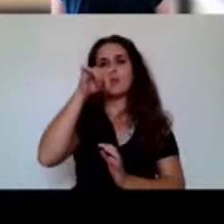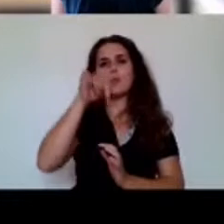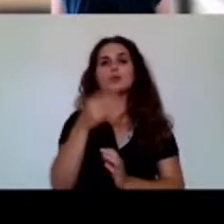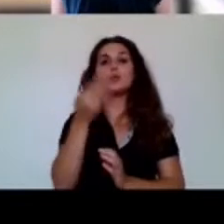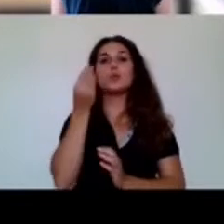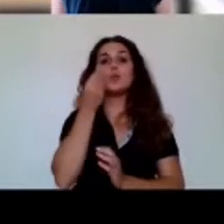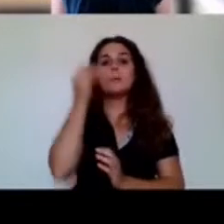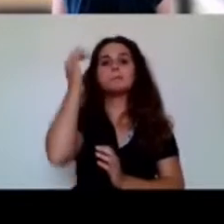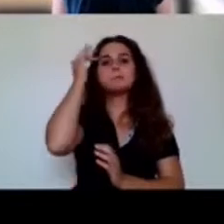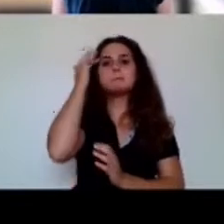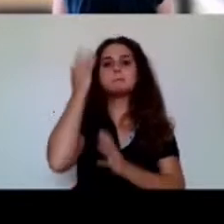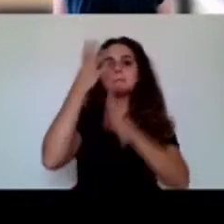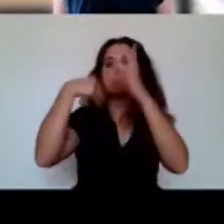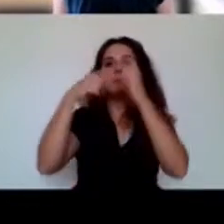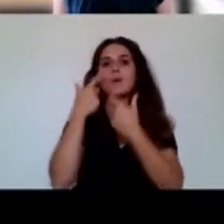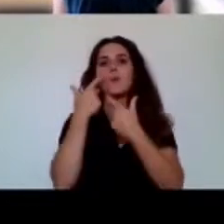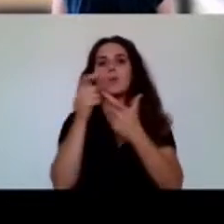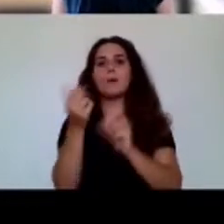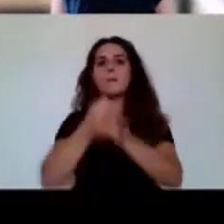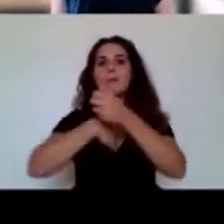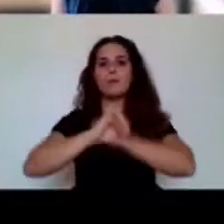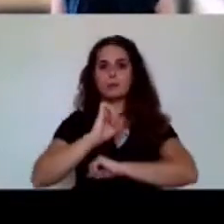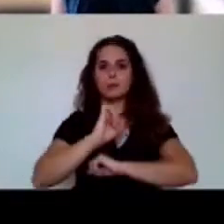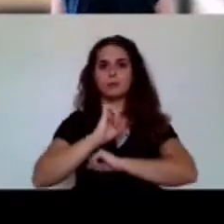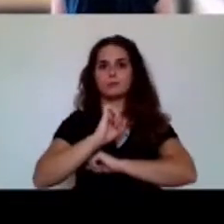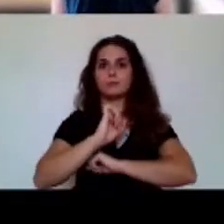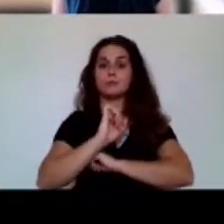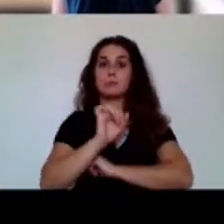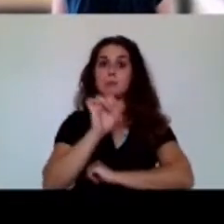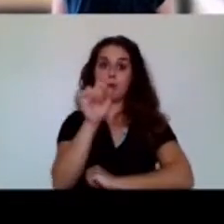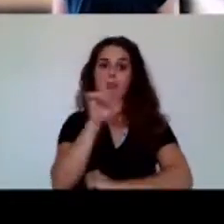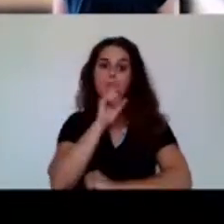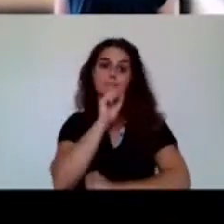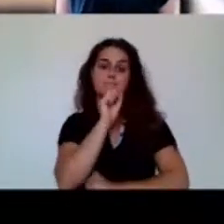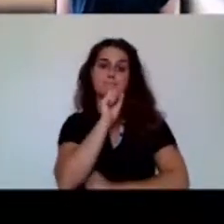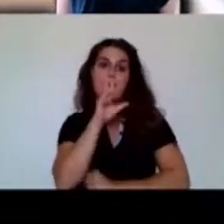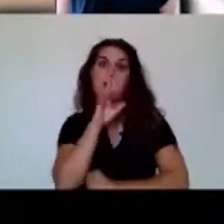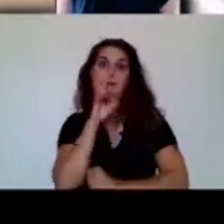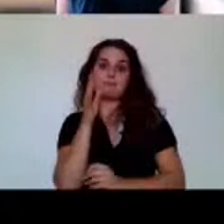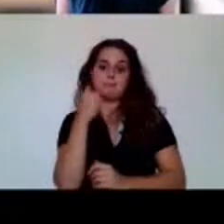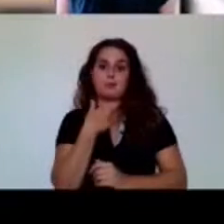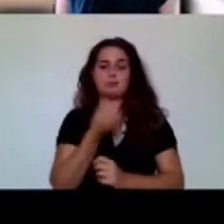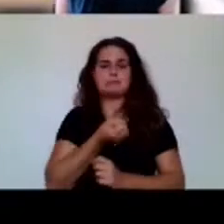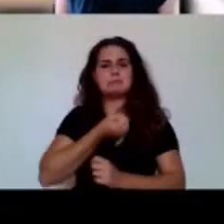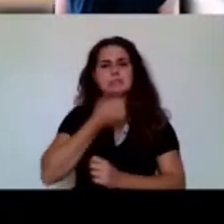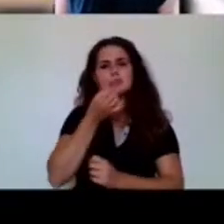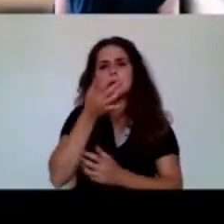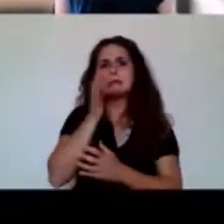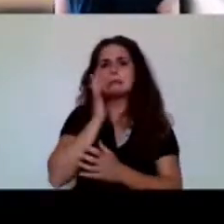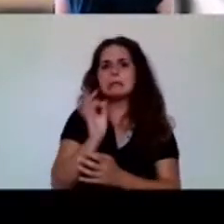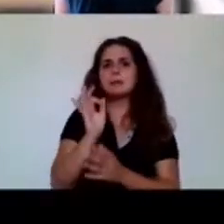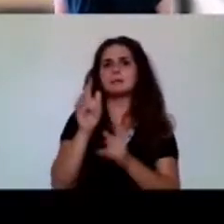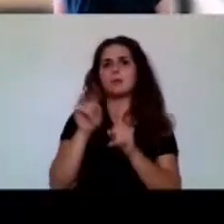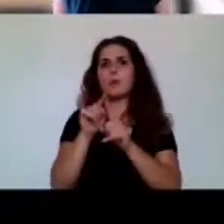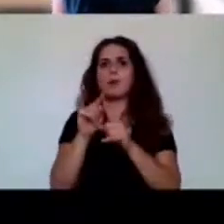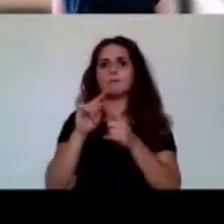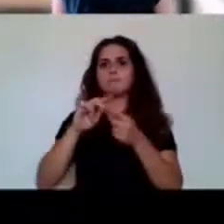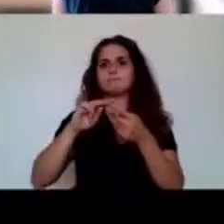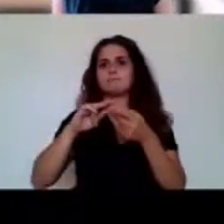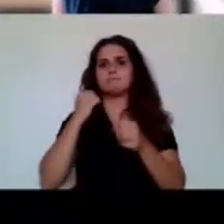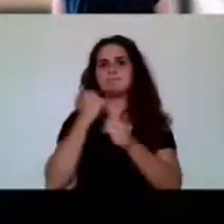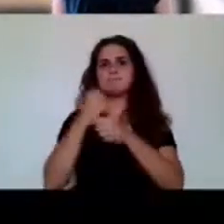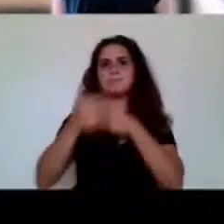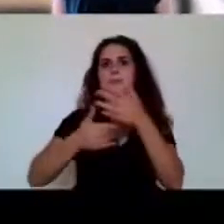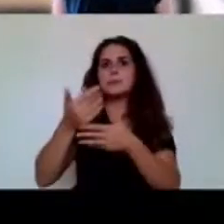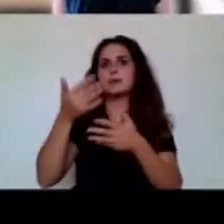how our brains learn to control movement. You might be surprised that I'm going to try to explain brain mechanisms for cognitive functions